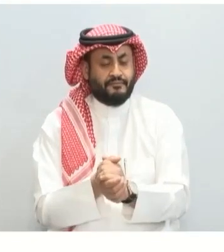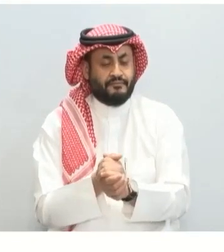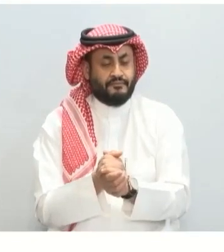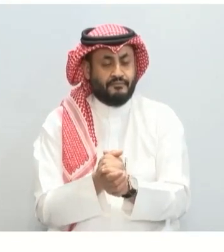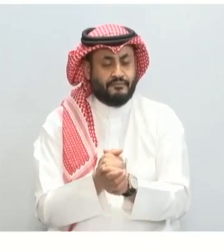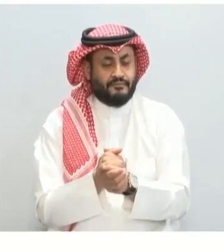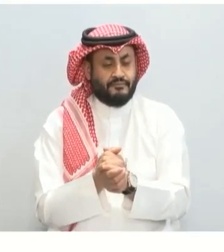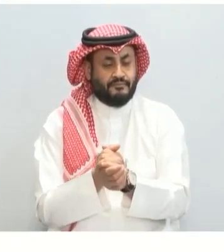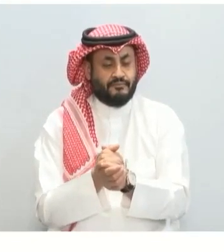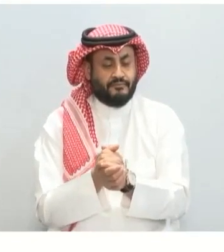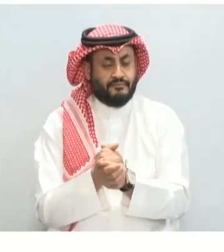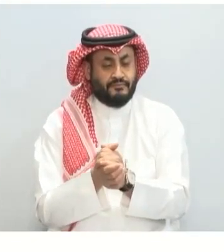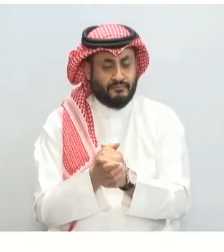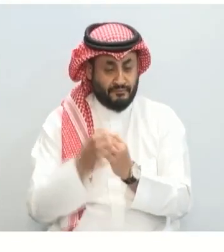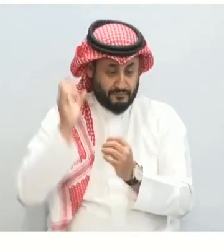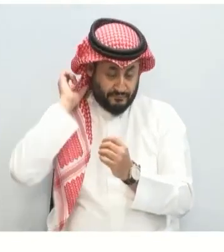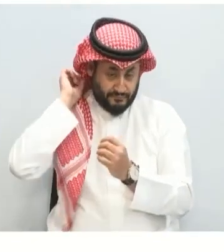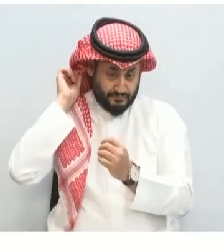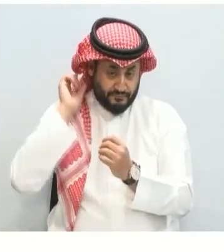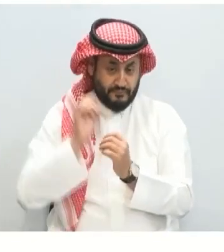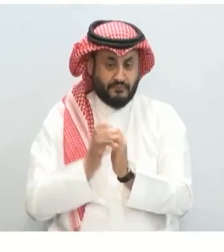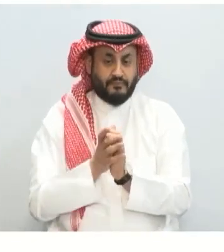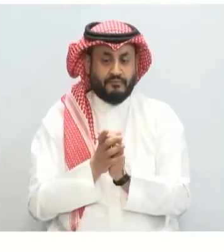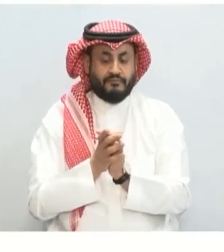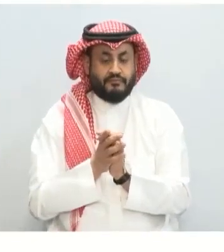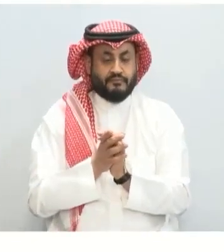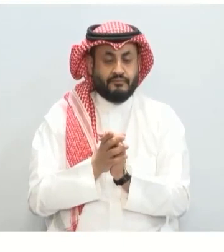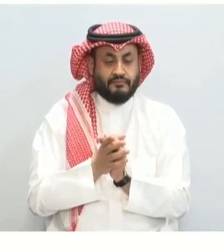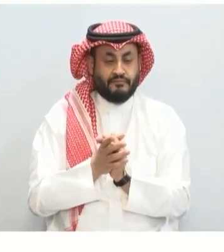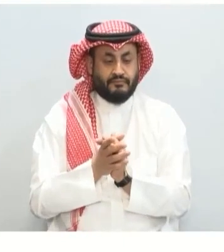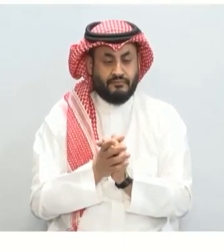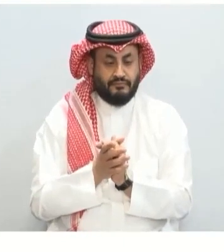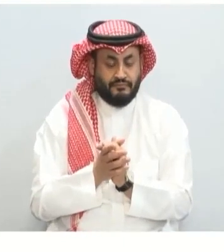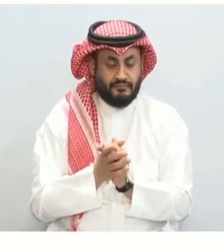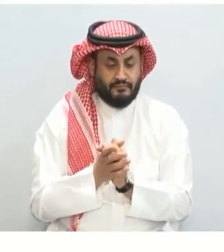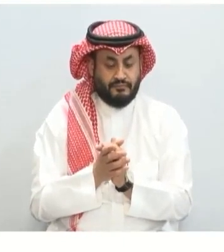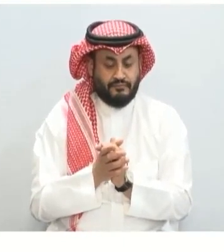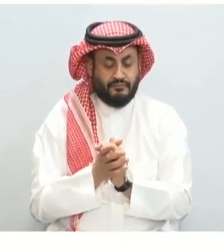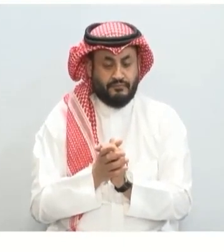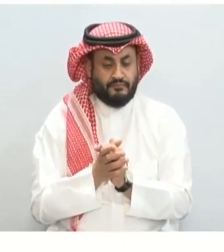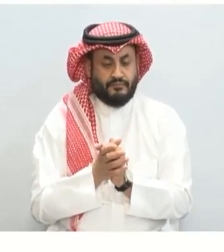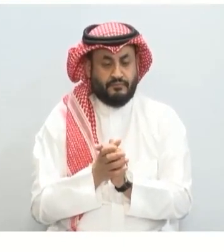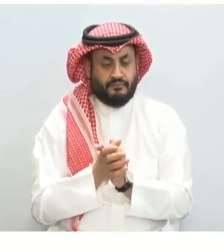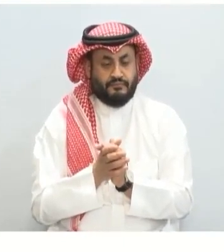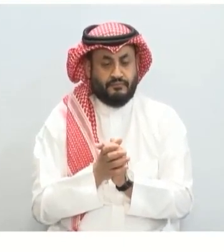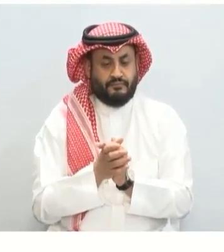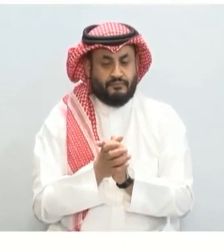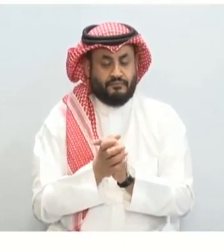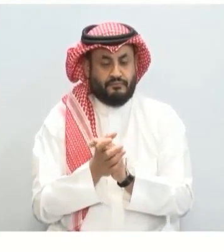So grilling, the barbecue, and also to boil. But here we have